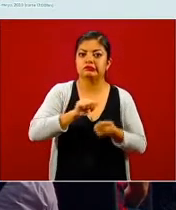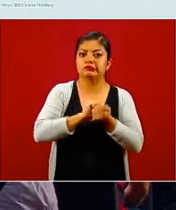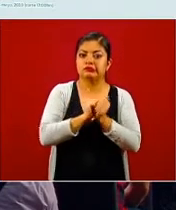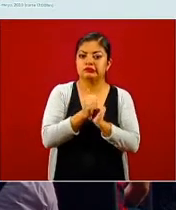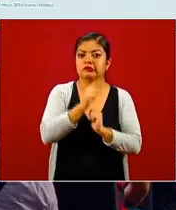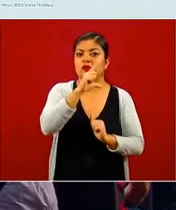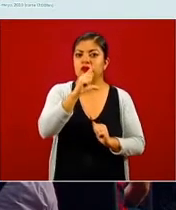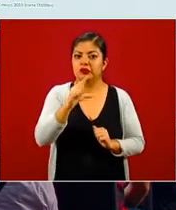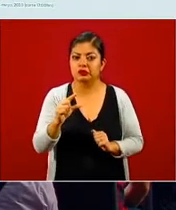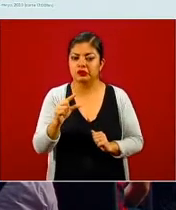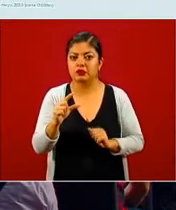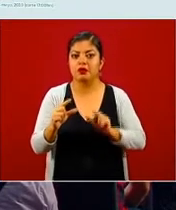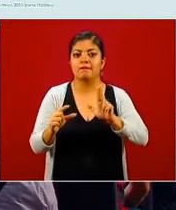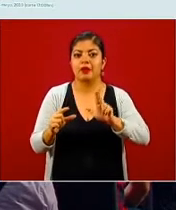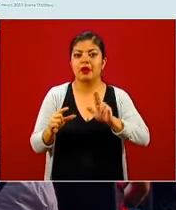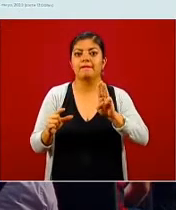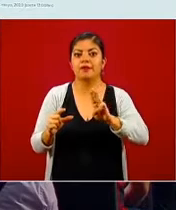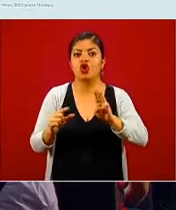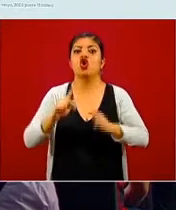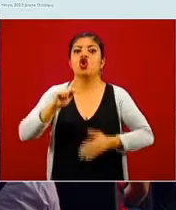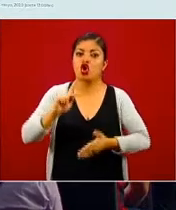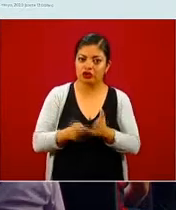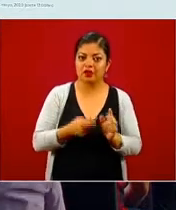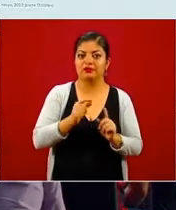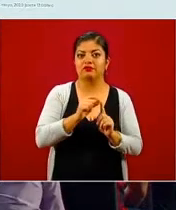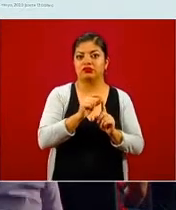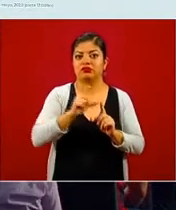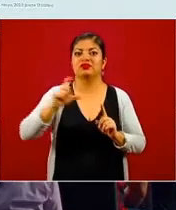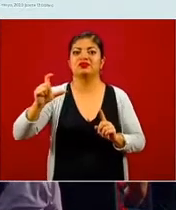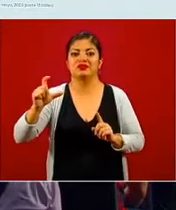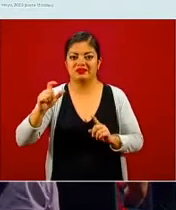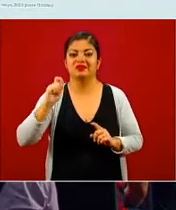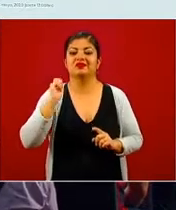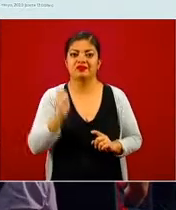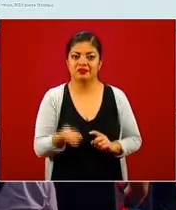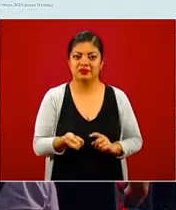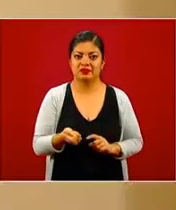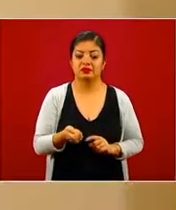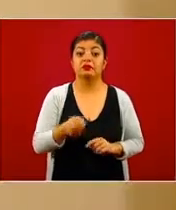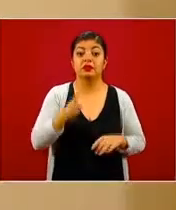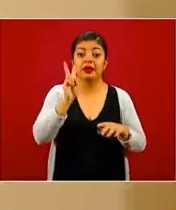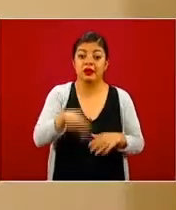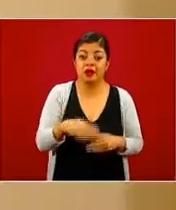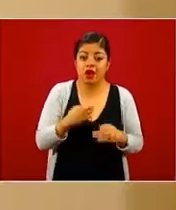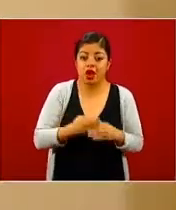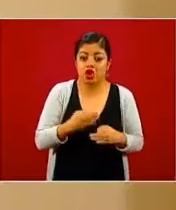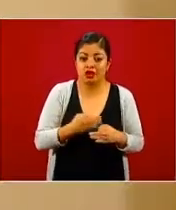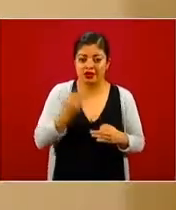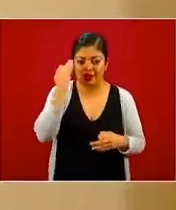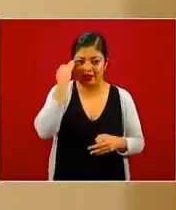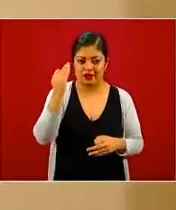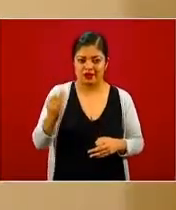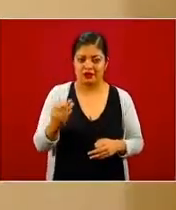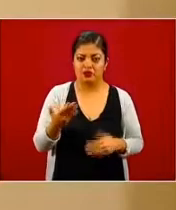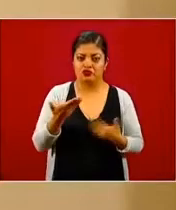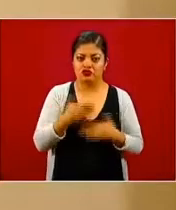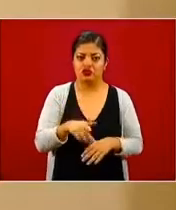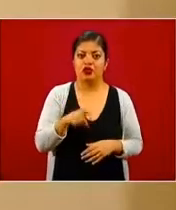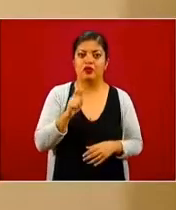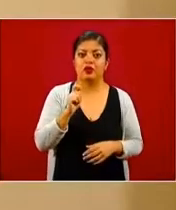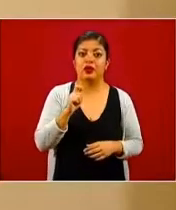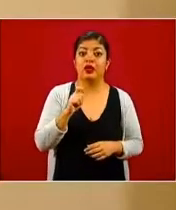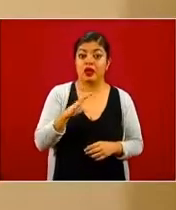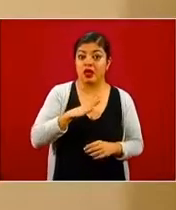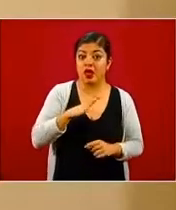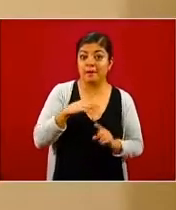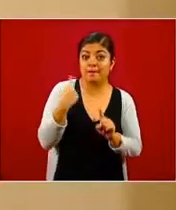Saturday, Sunday, or whatever's been going over the weekend, then we take that information and put it into our bar graphs so that